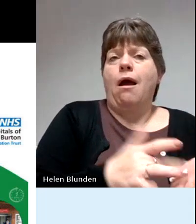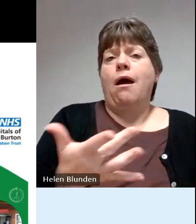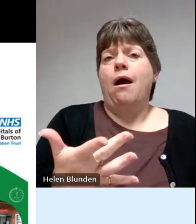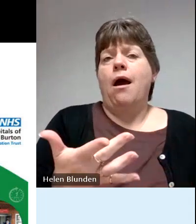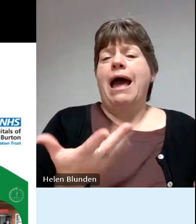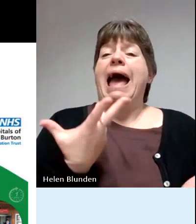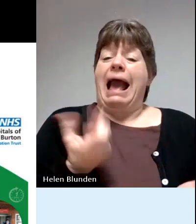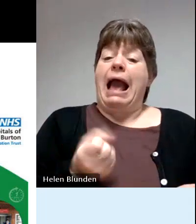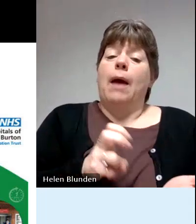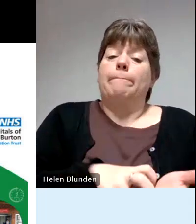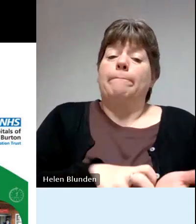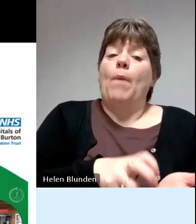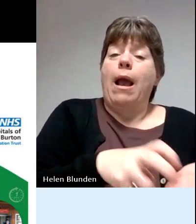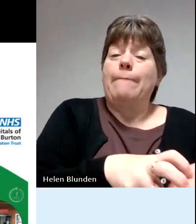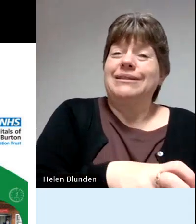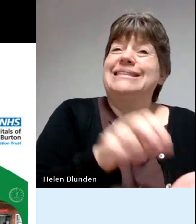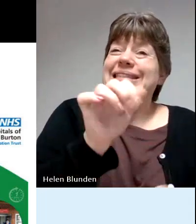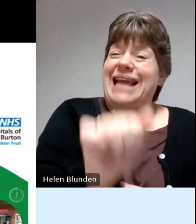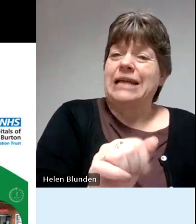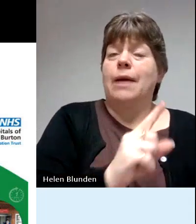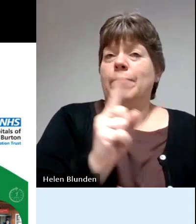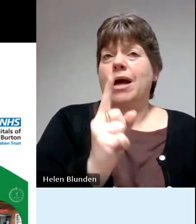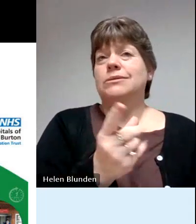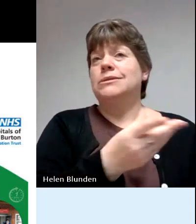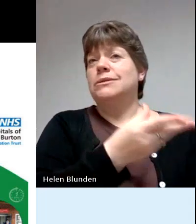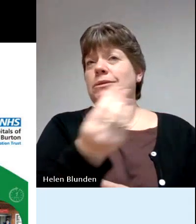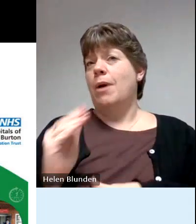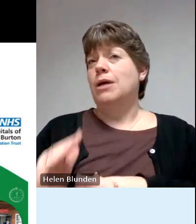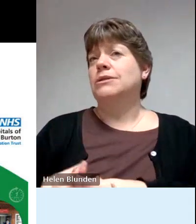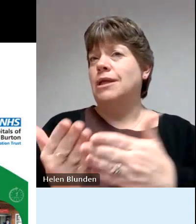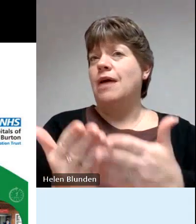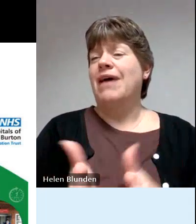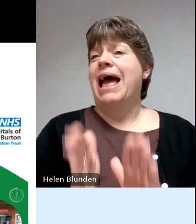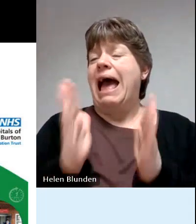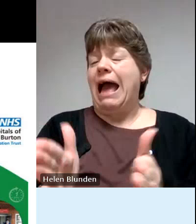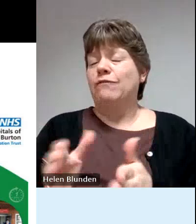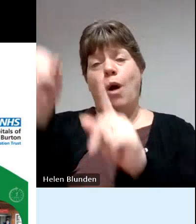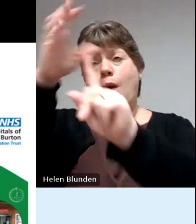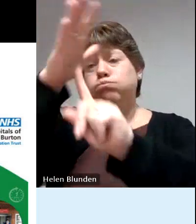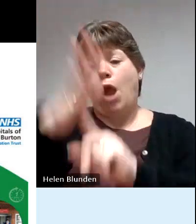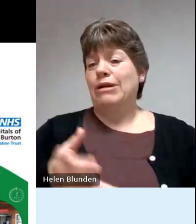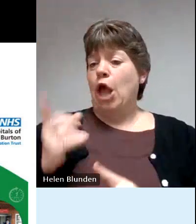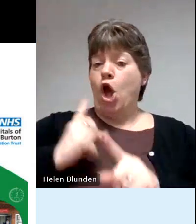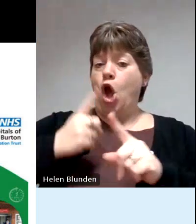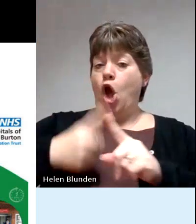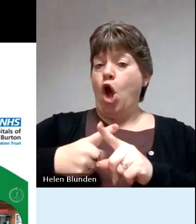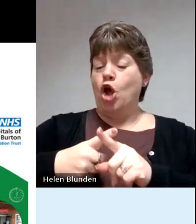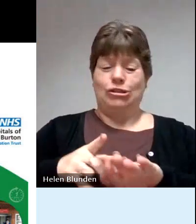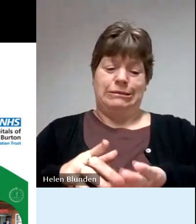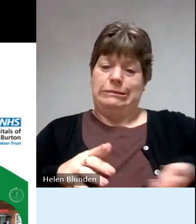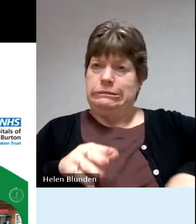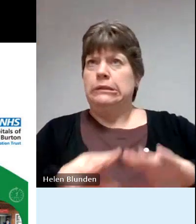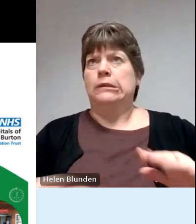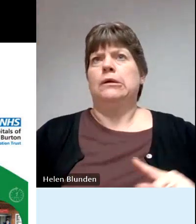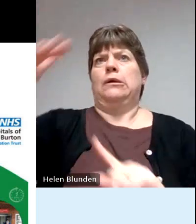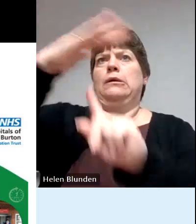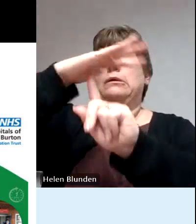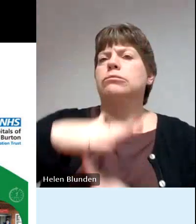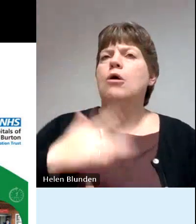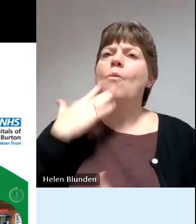appointments are made, but obviously some of those services have to deal and have to prioritise to keep people safe when they